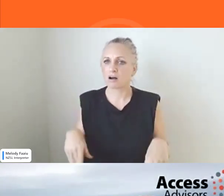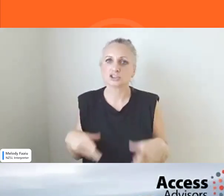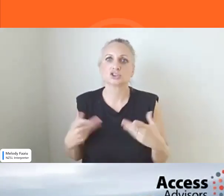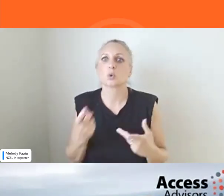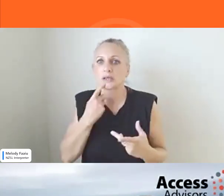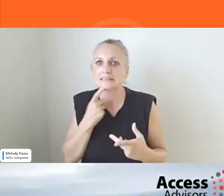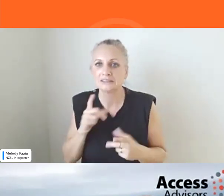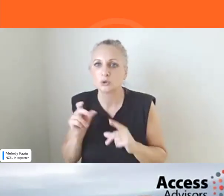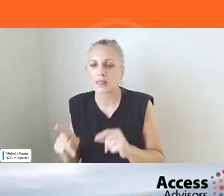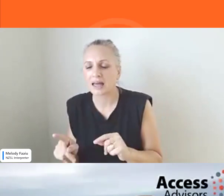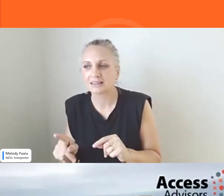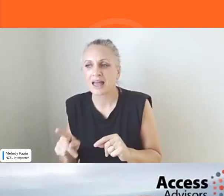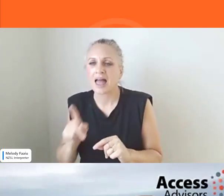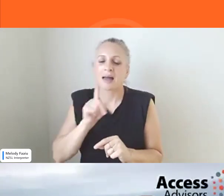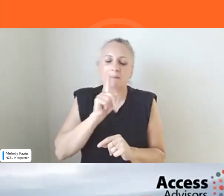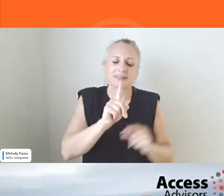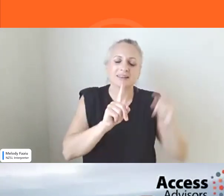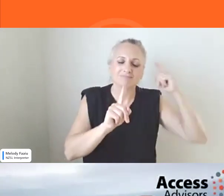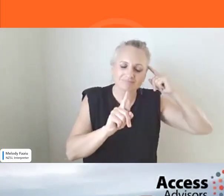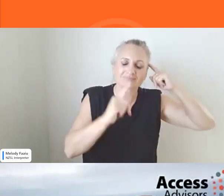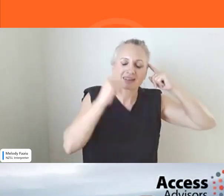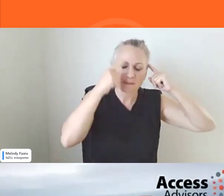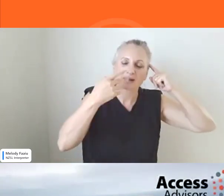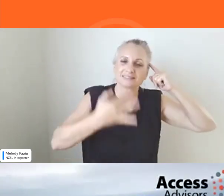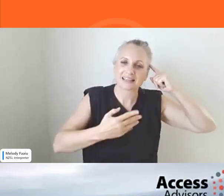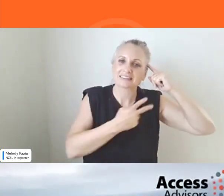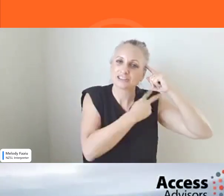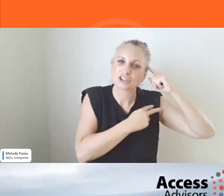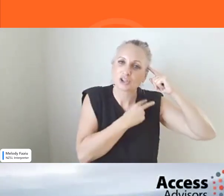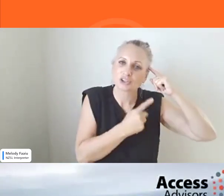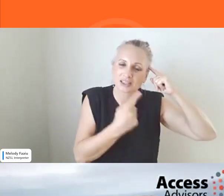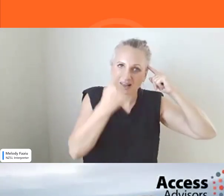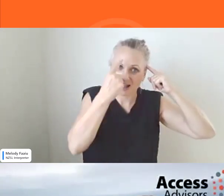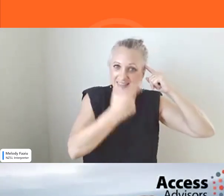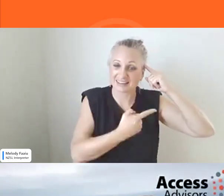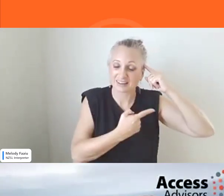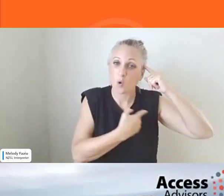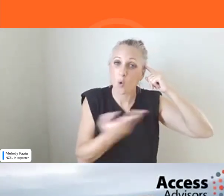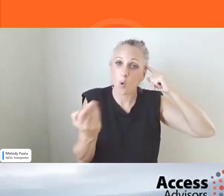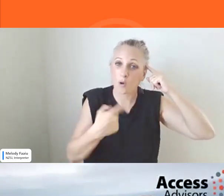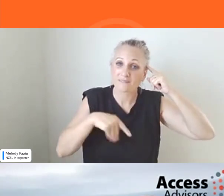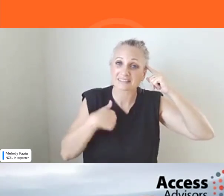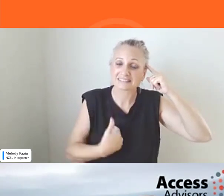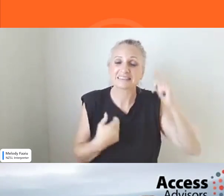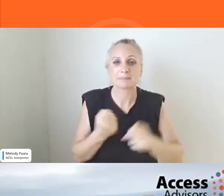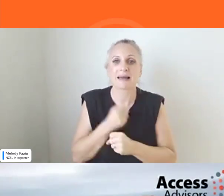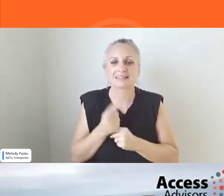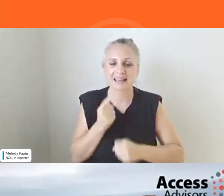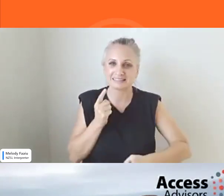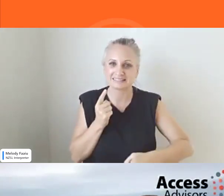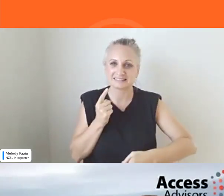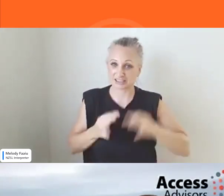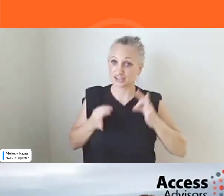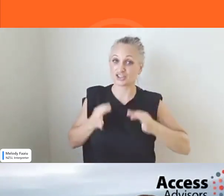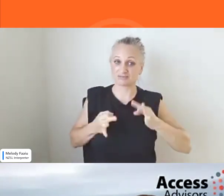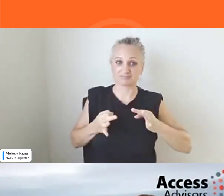security, and it's a decision each of us need to make, but you need to make it with the information that,